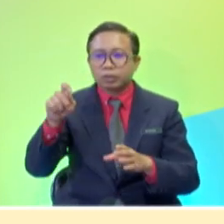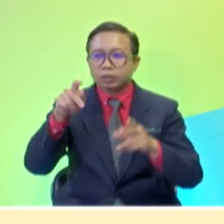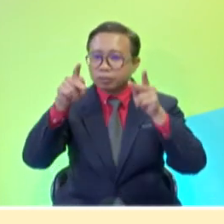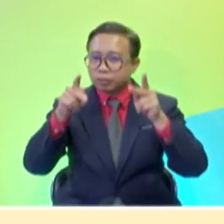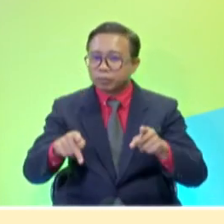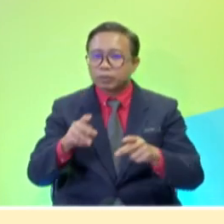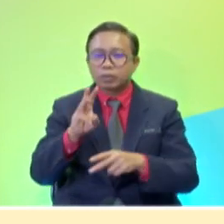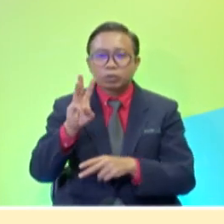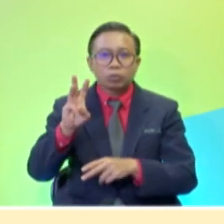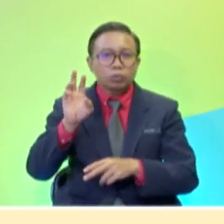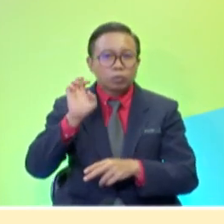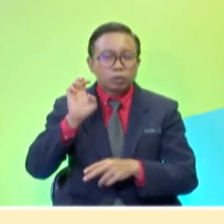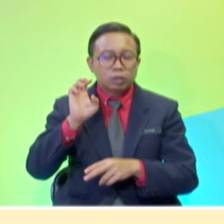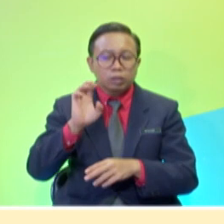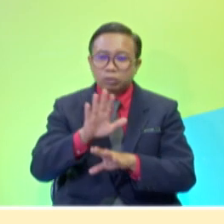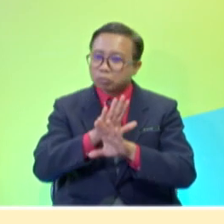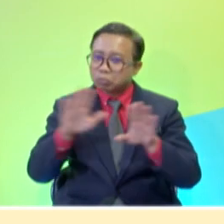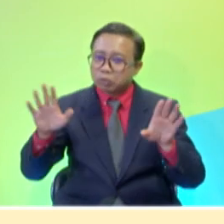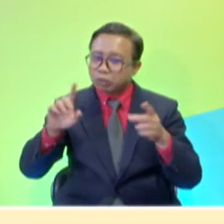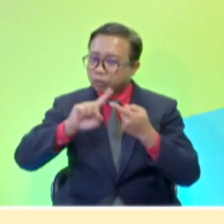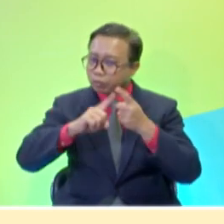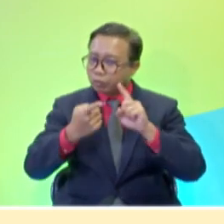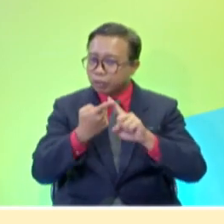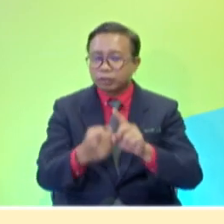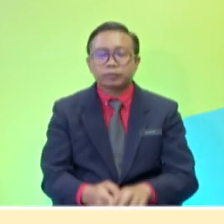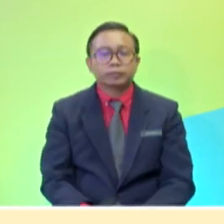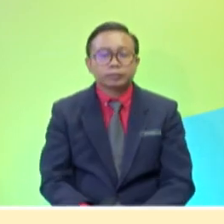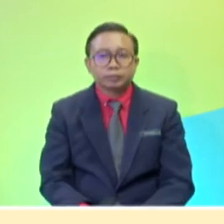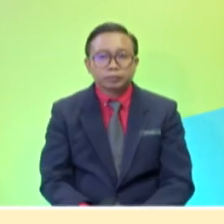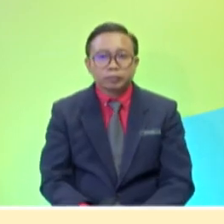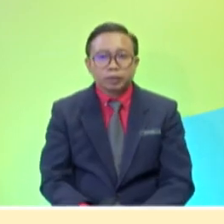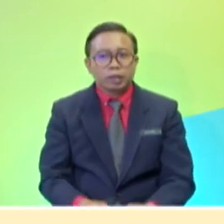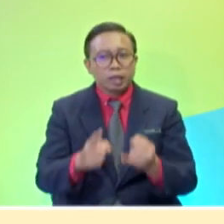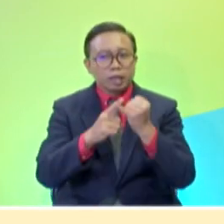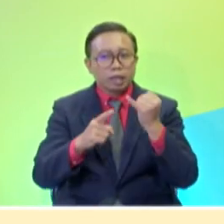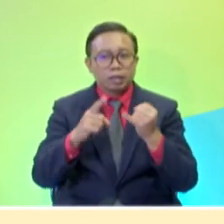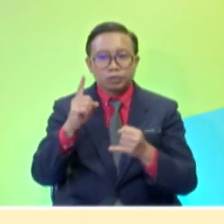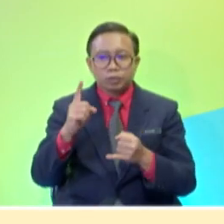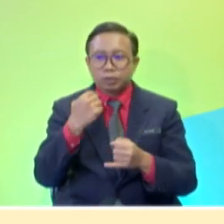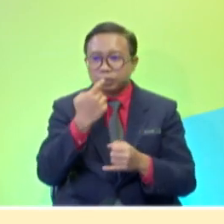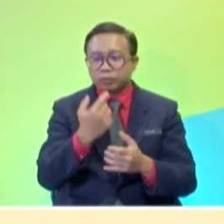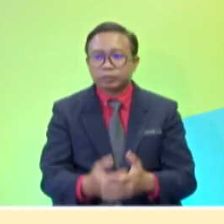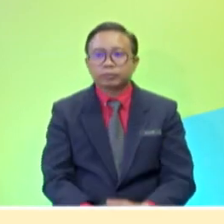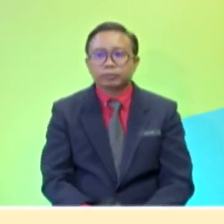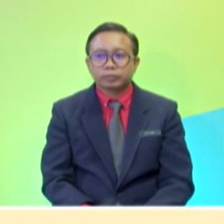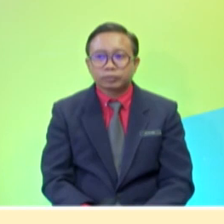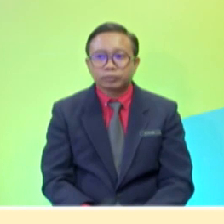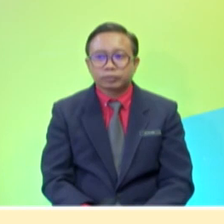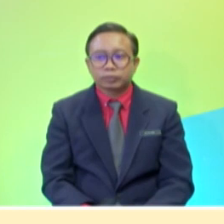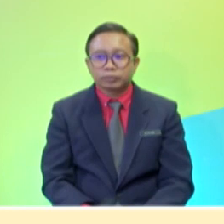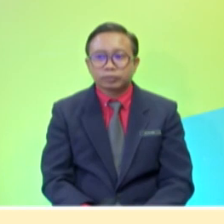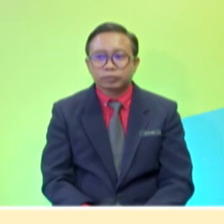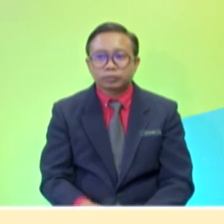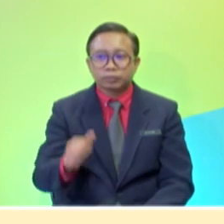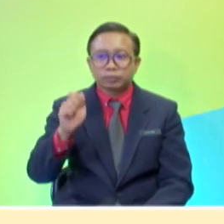were a bit unfriendly. Okay. All right. And the last one, who's going to take up my last 3 stars?